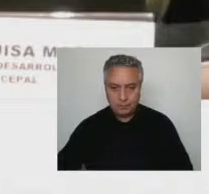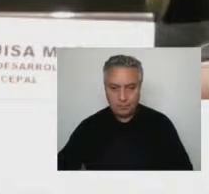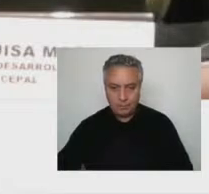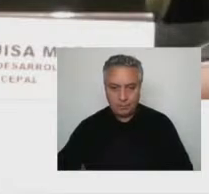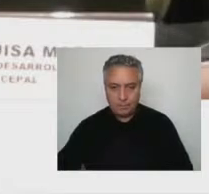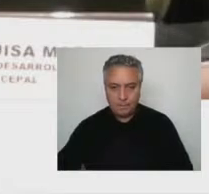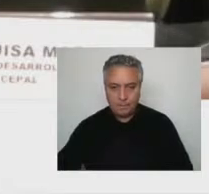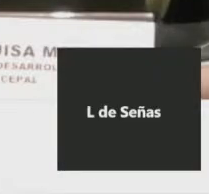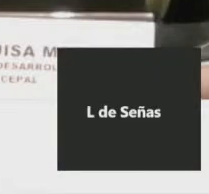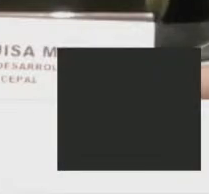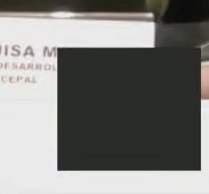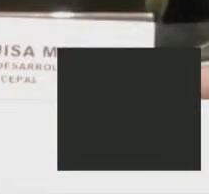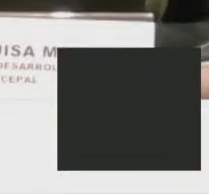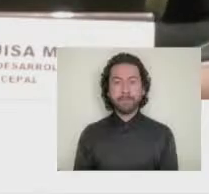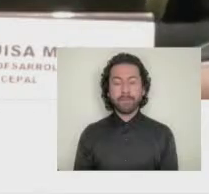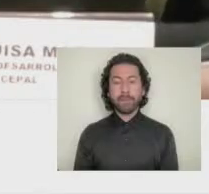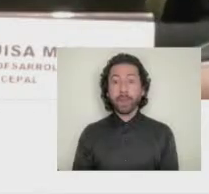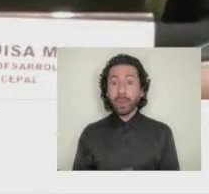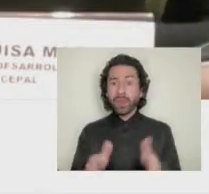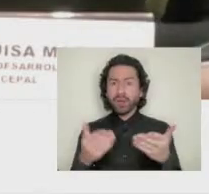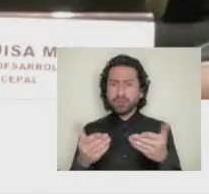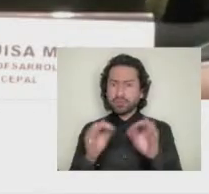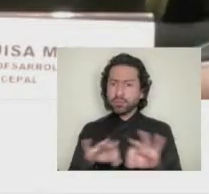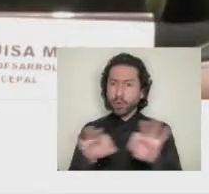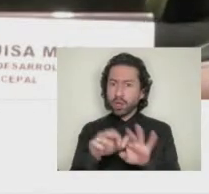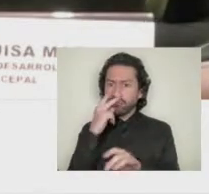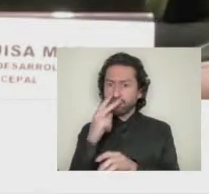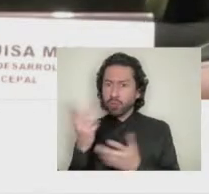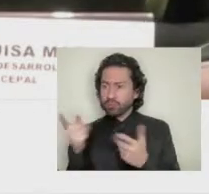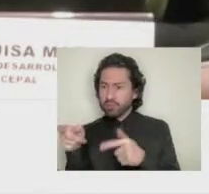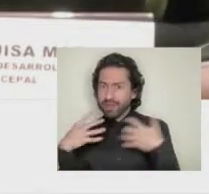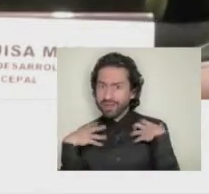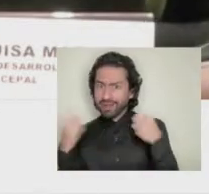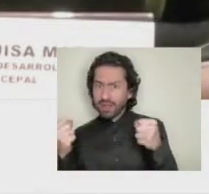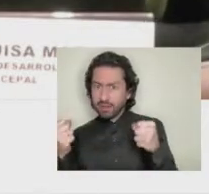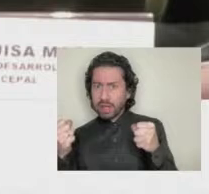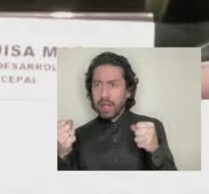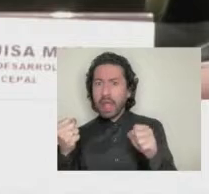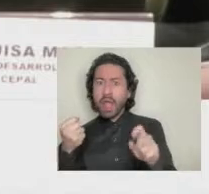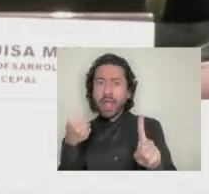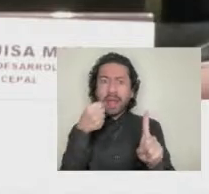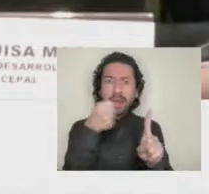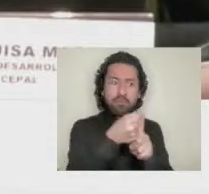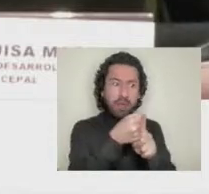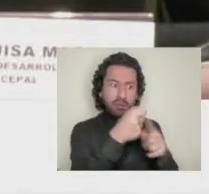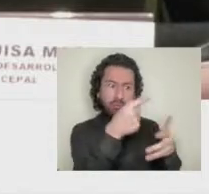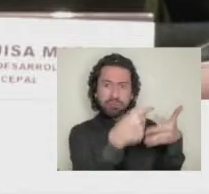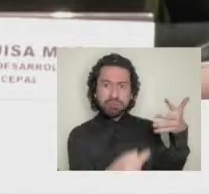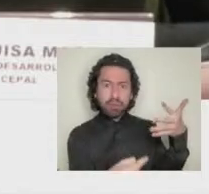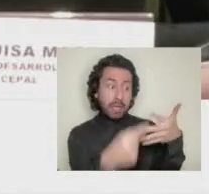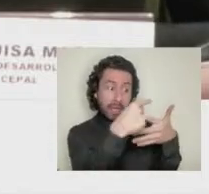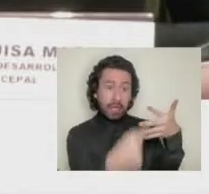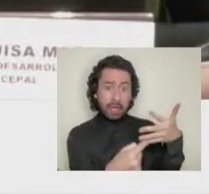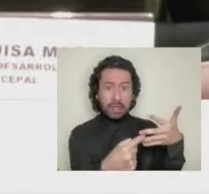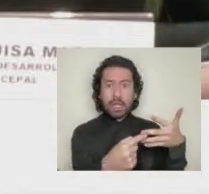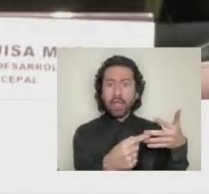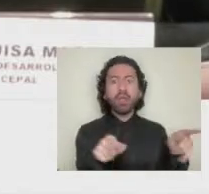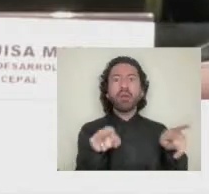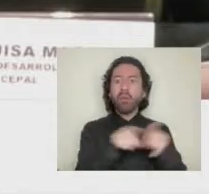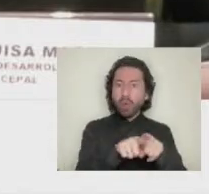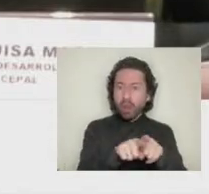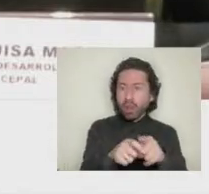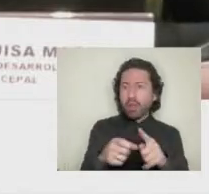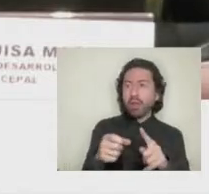health contributes to the other dimensions, but we also know that the other dimensions have an impact on